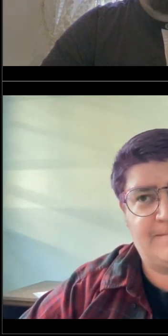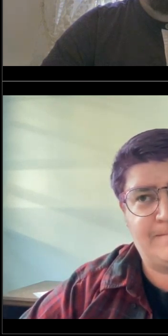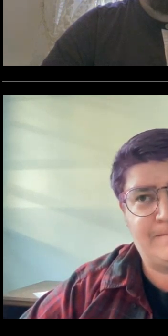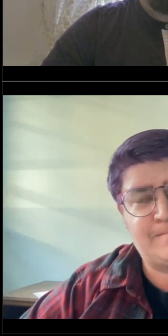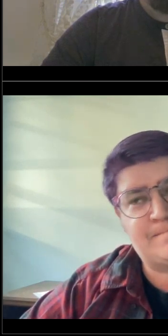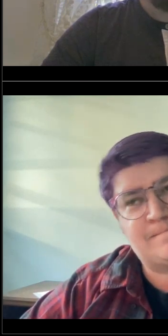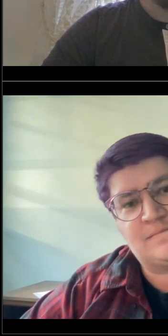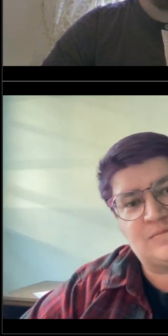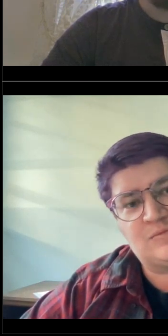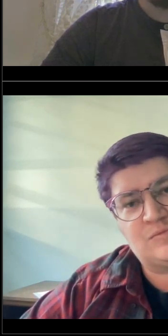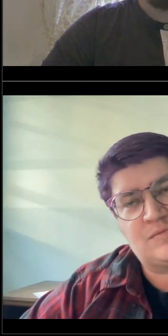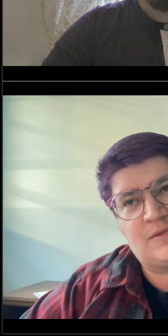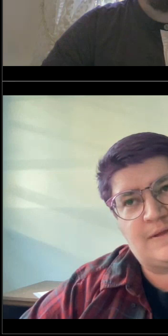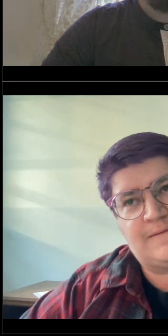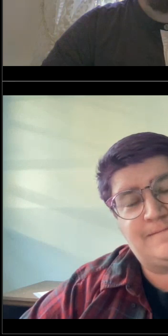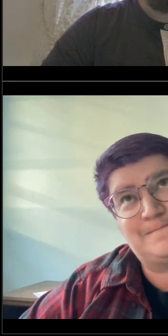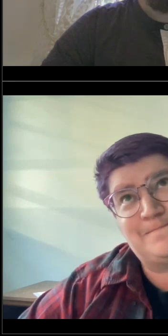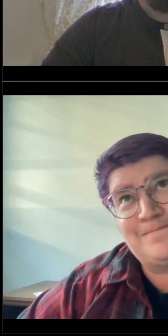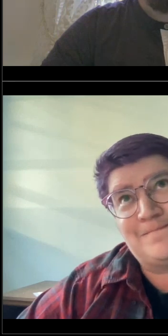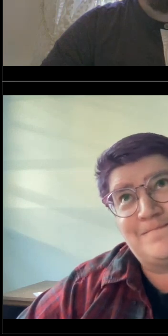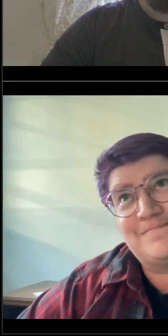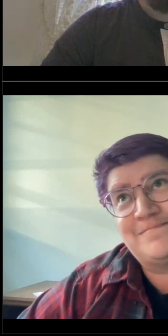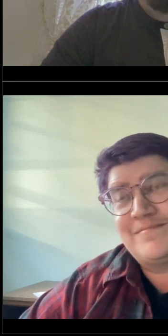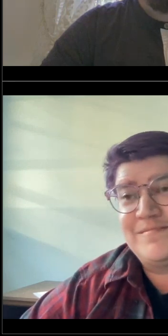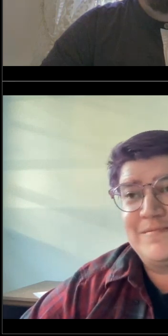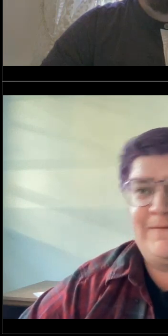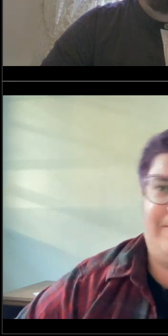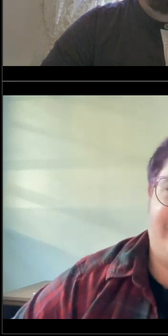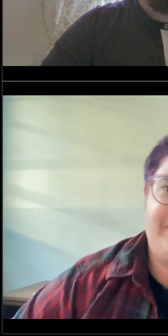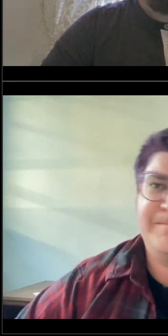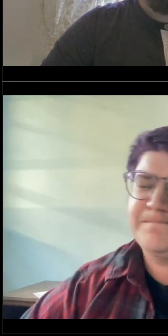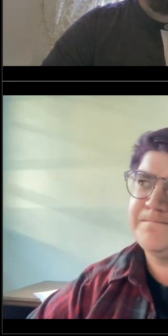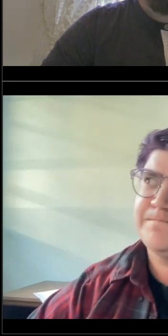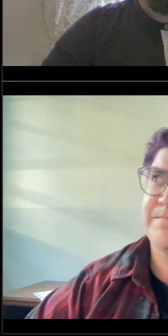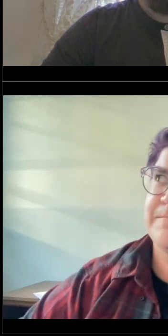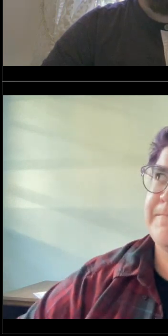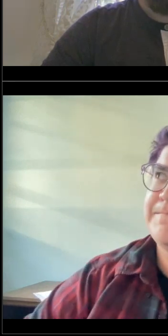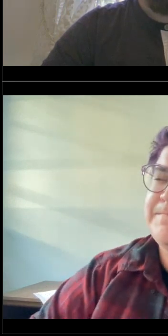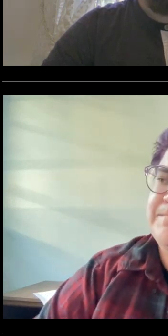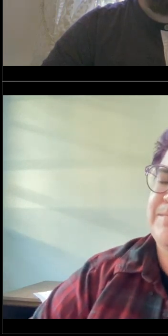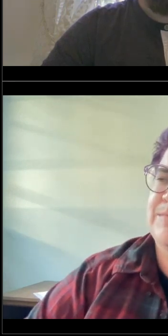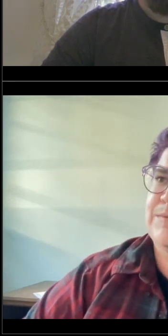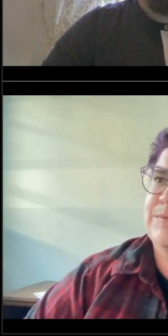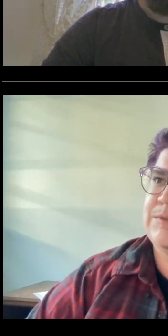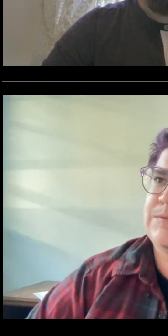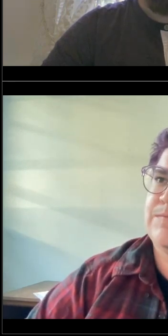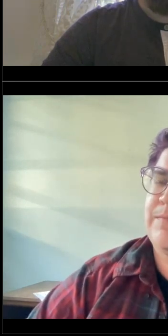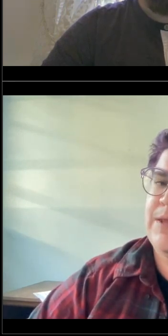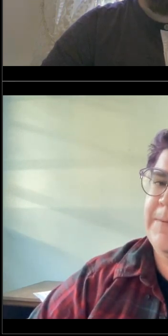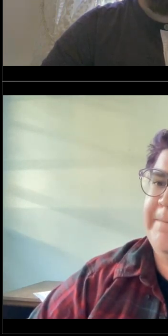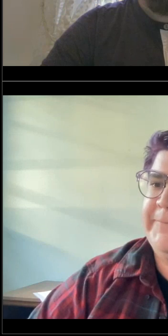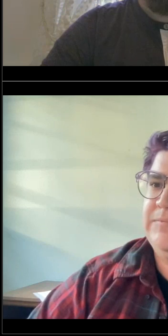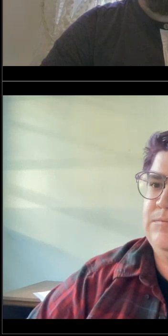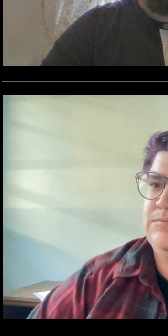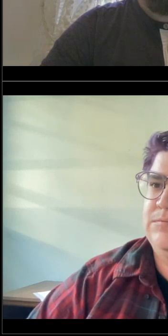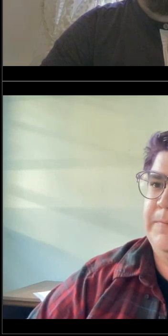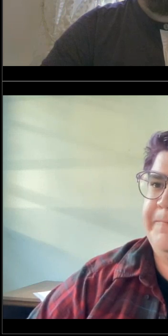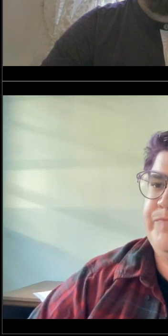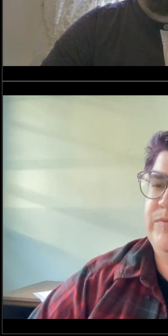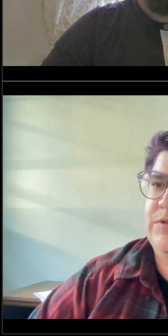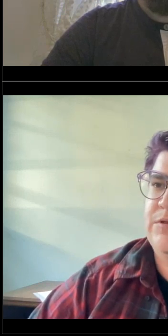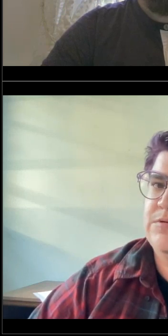forms when we identify our pronouns. Are there reasons that to do this that we